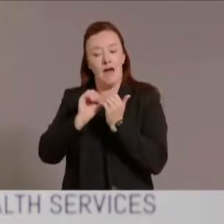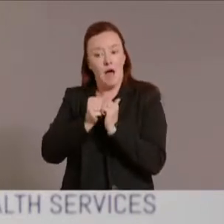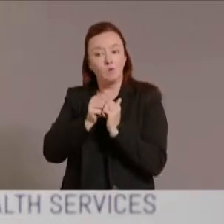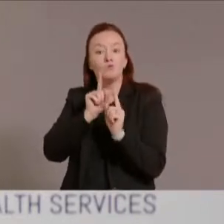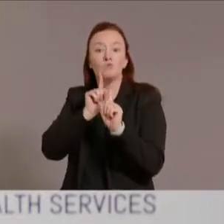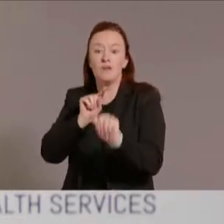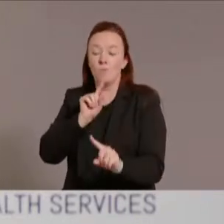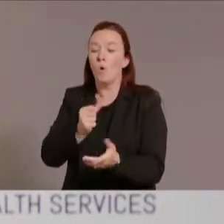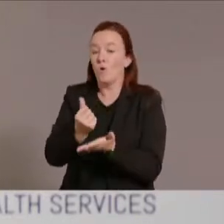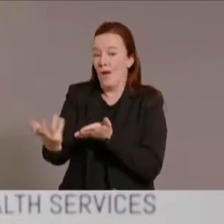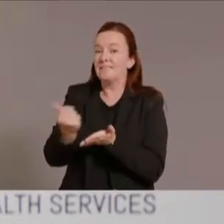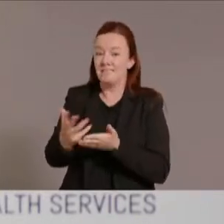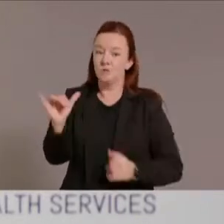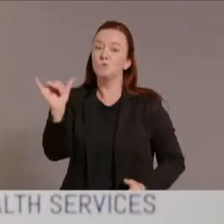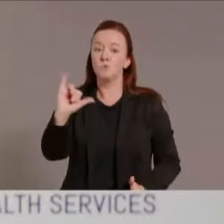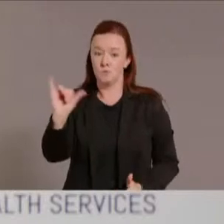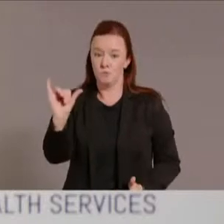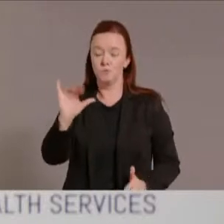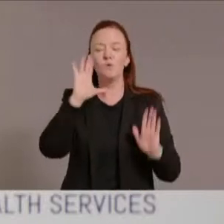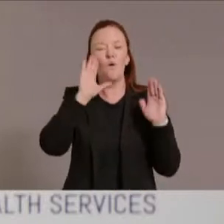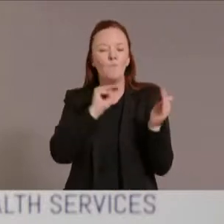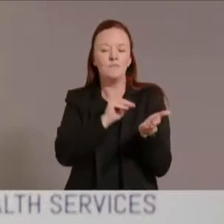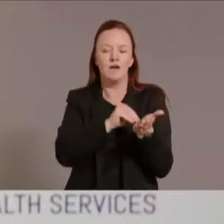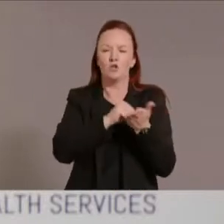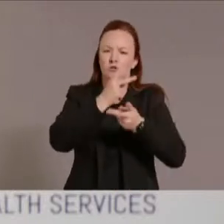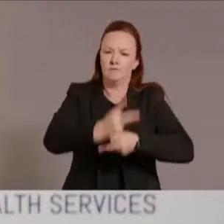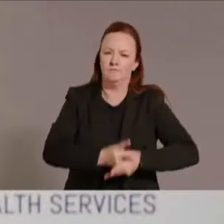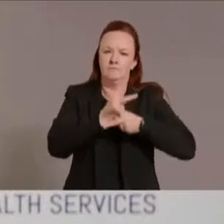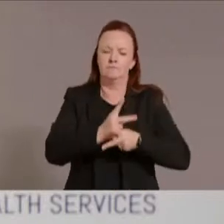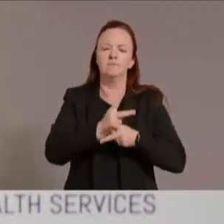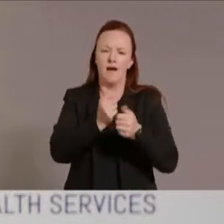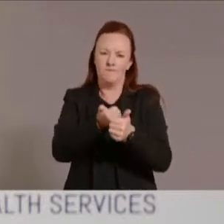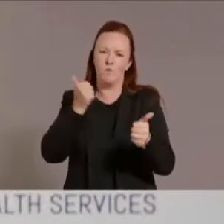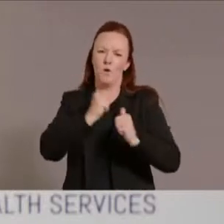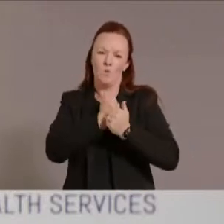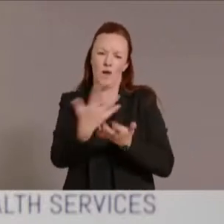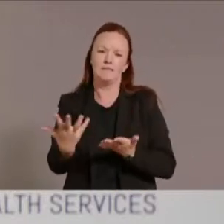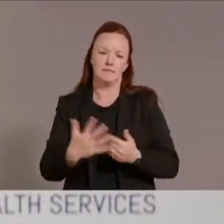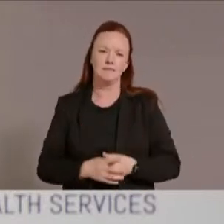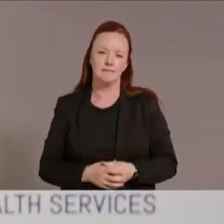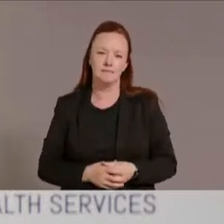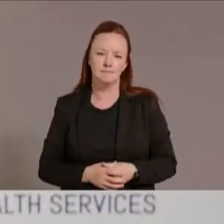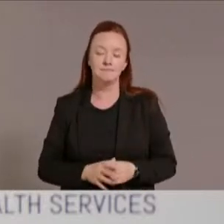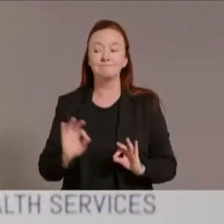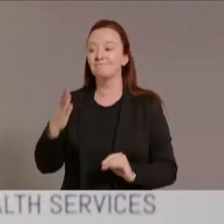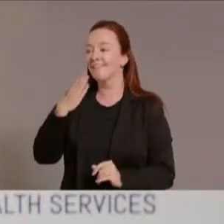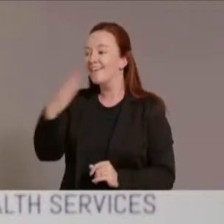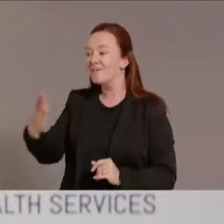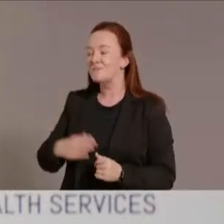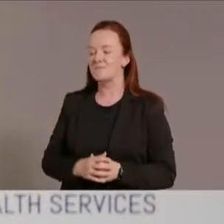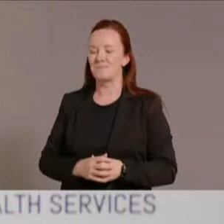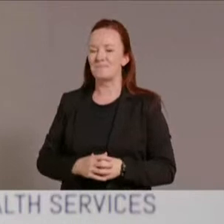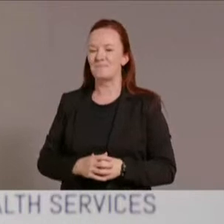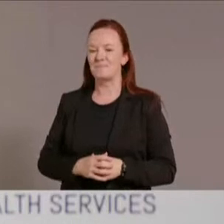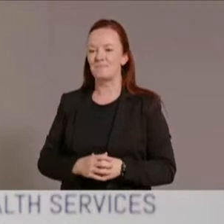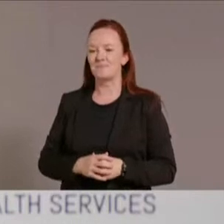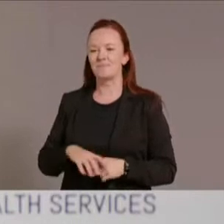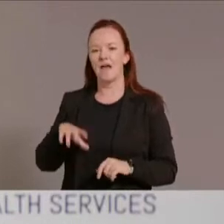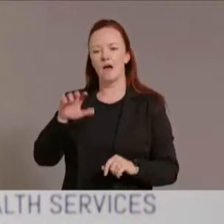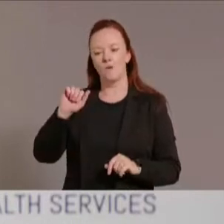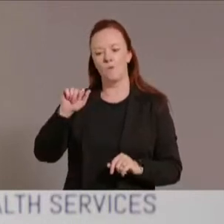taking those steps to prevent the wastage. Thanks so much. You're welcome. Alex in